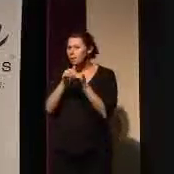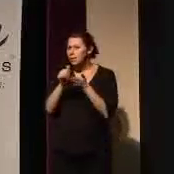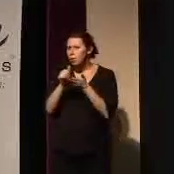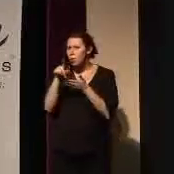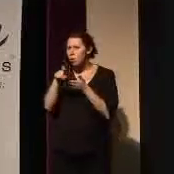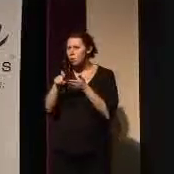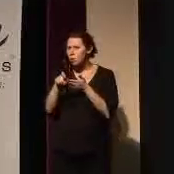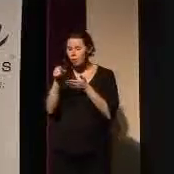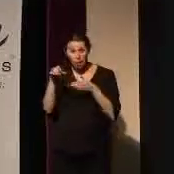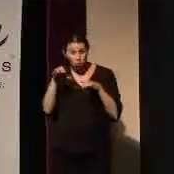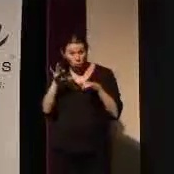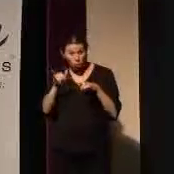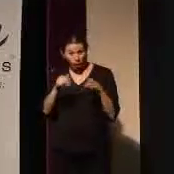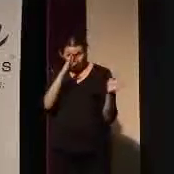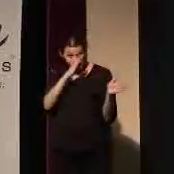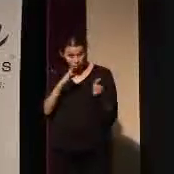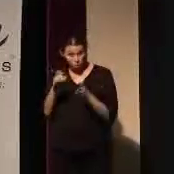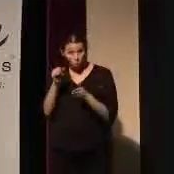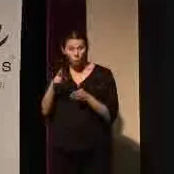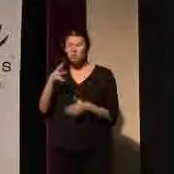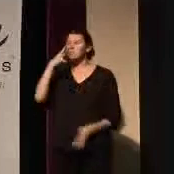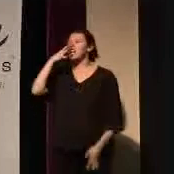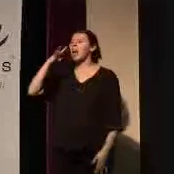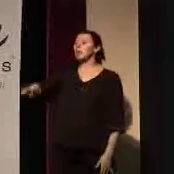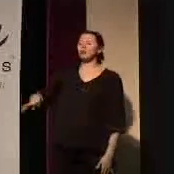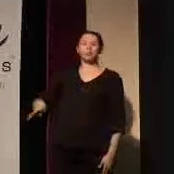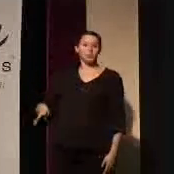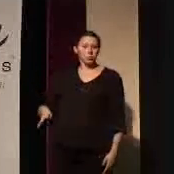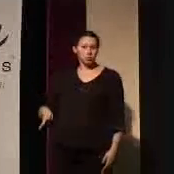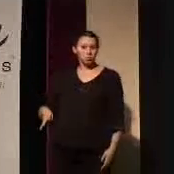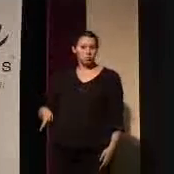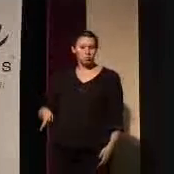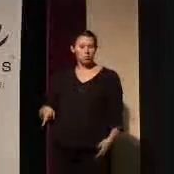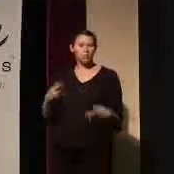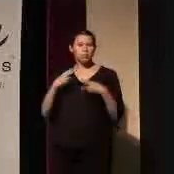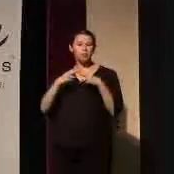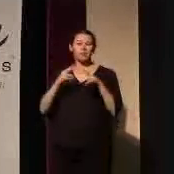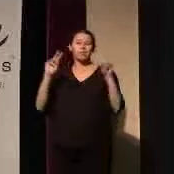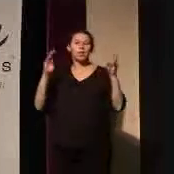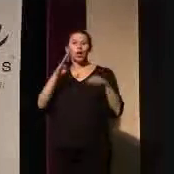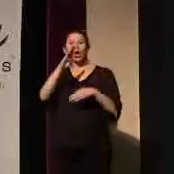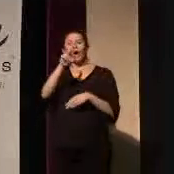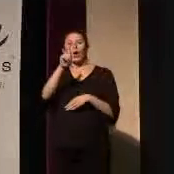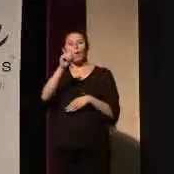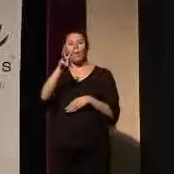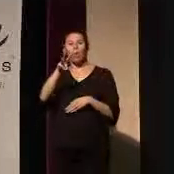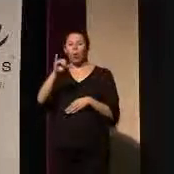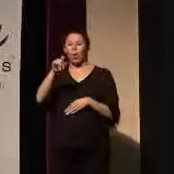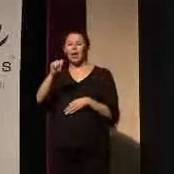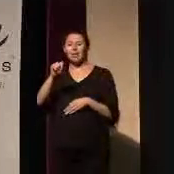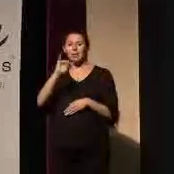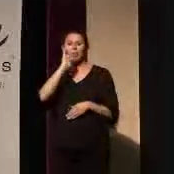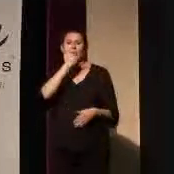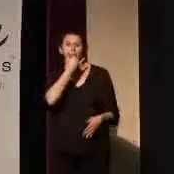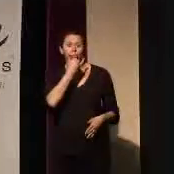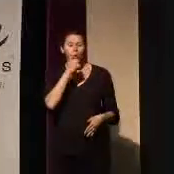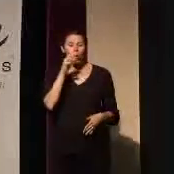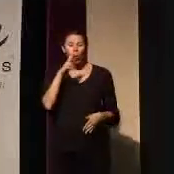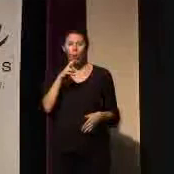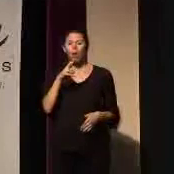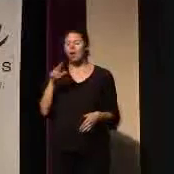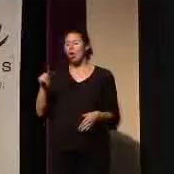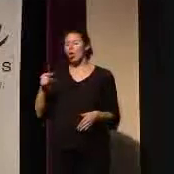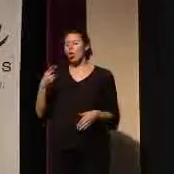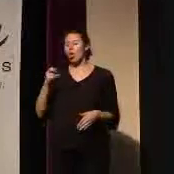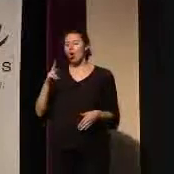intentionally? Or was this negligence? I call this the blow it or throw it question. Did the prosecution blow it intentionally, or